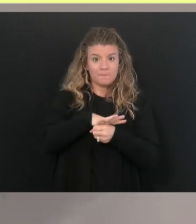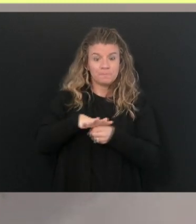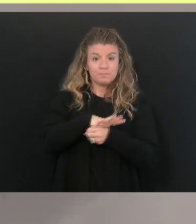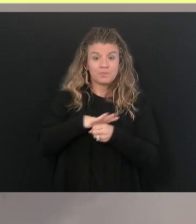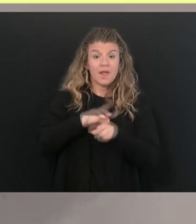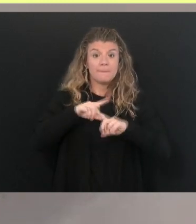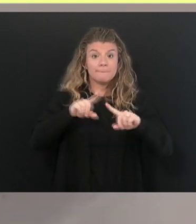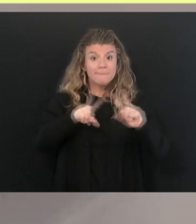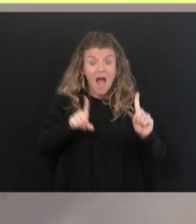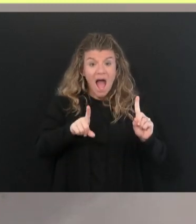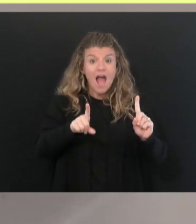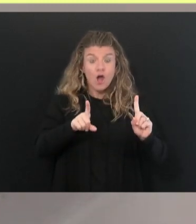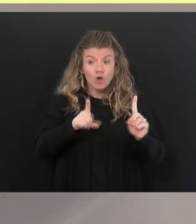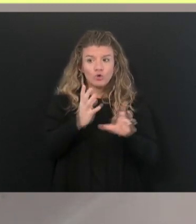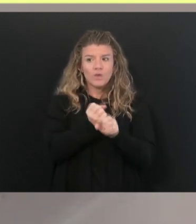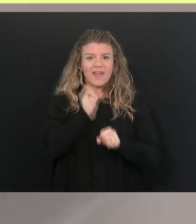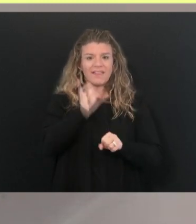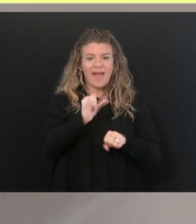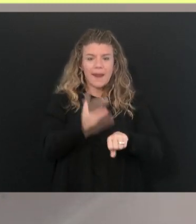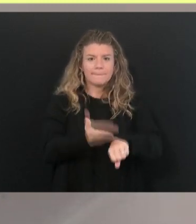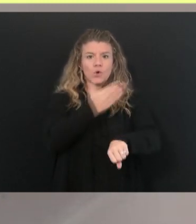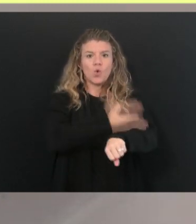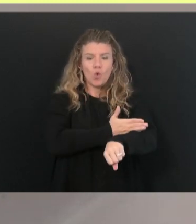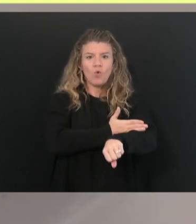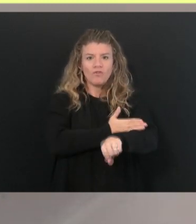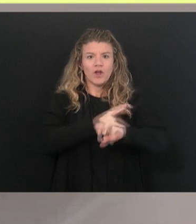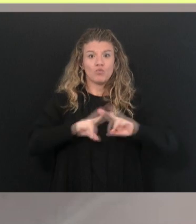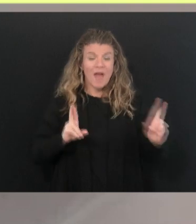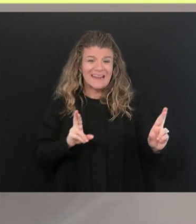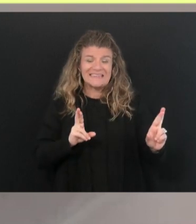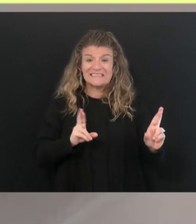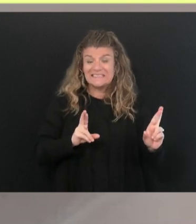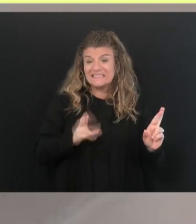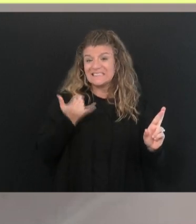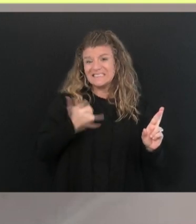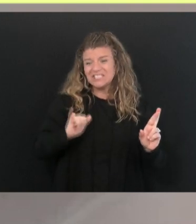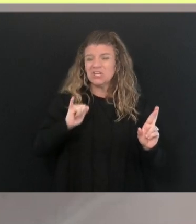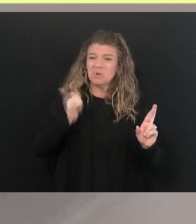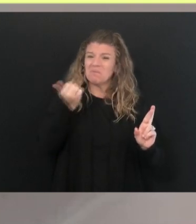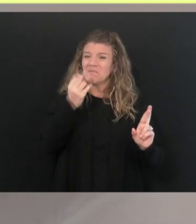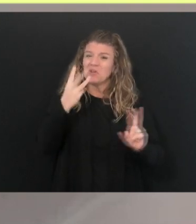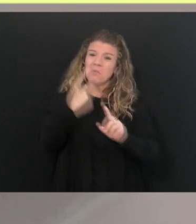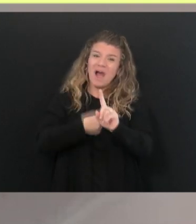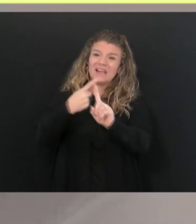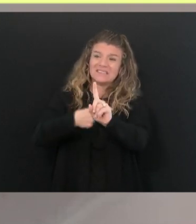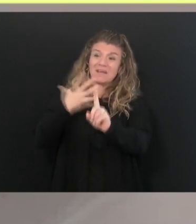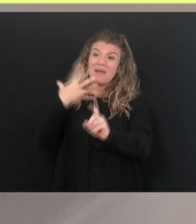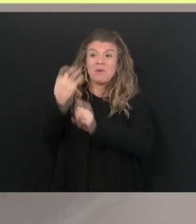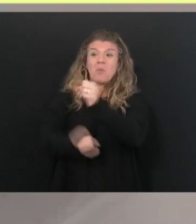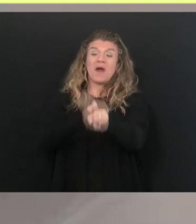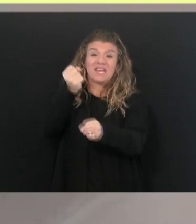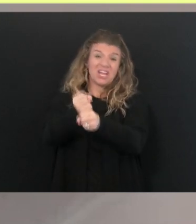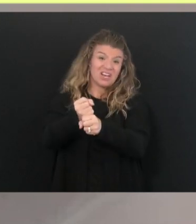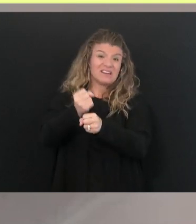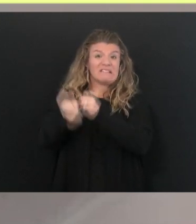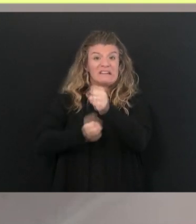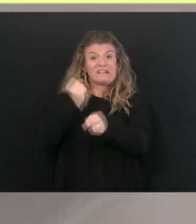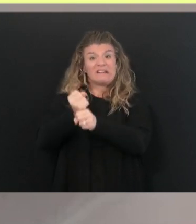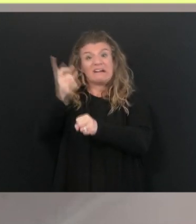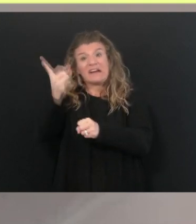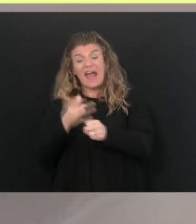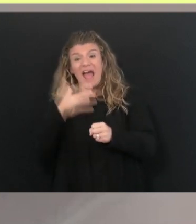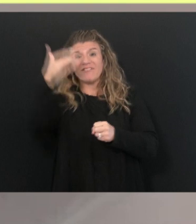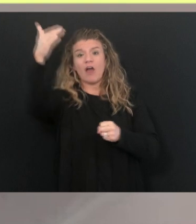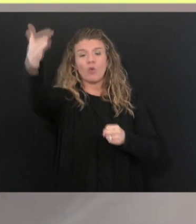But to get that scaled up and to get that delivered is still probably months to a year and a half away for really